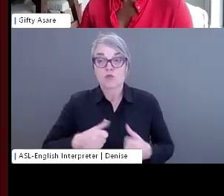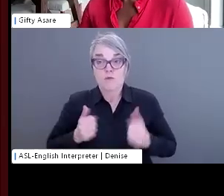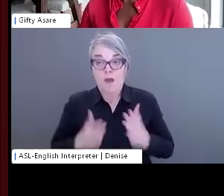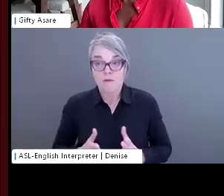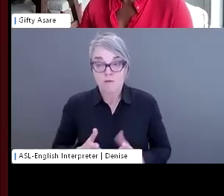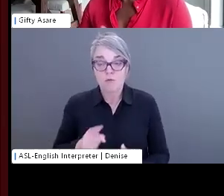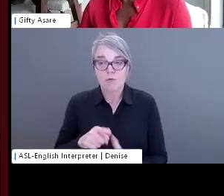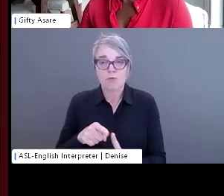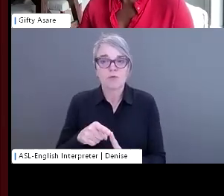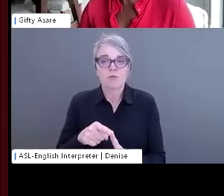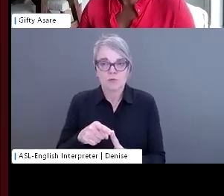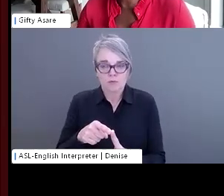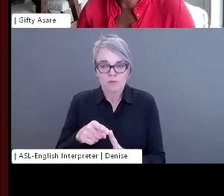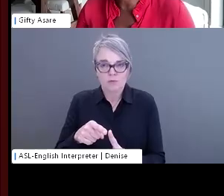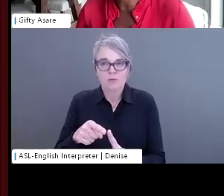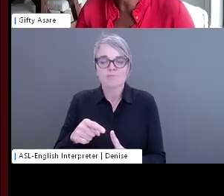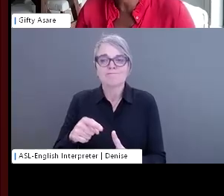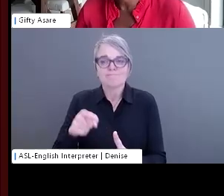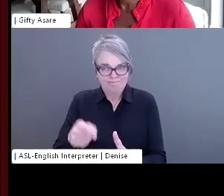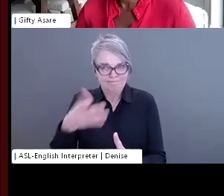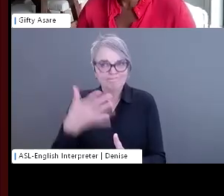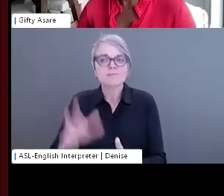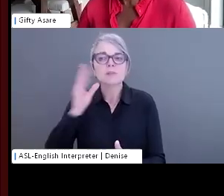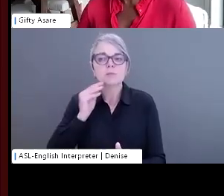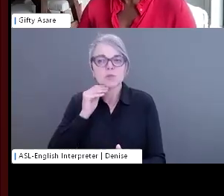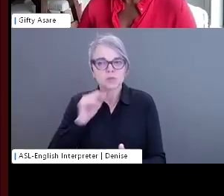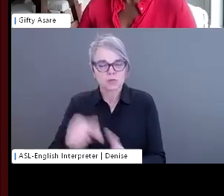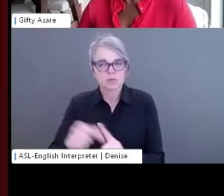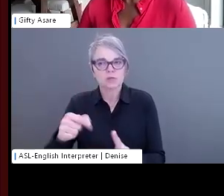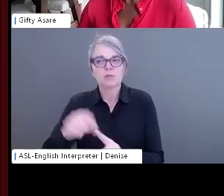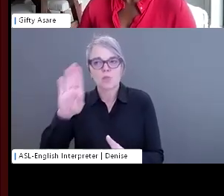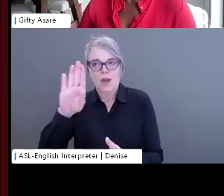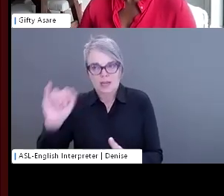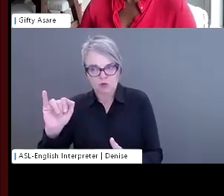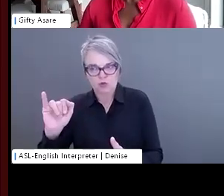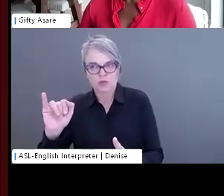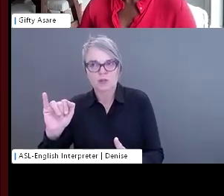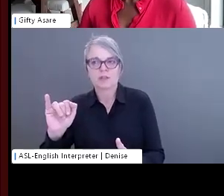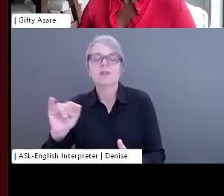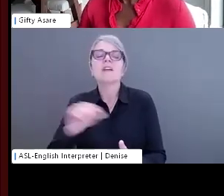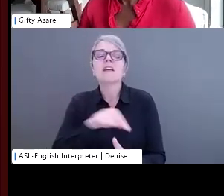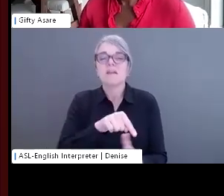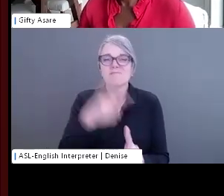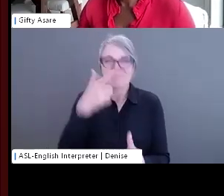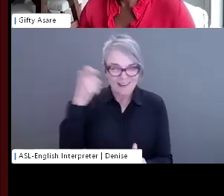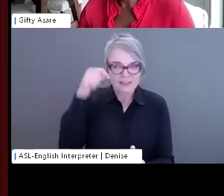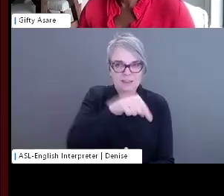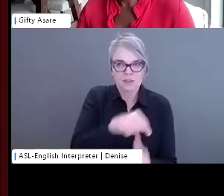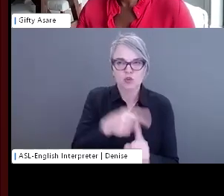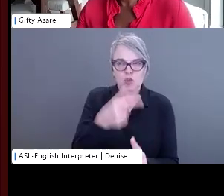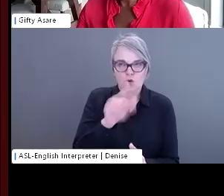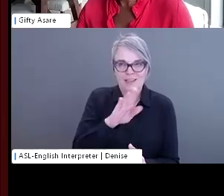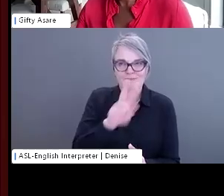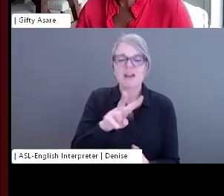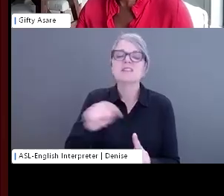the context of gender-based violence, chances are they were going to experience another. And so